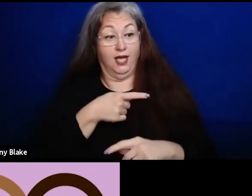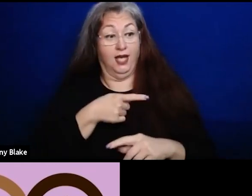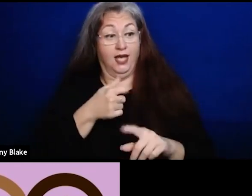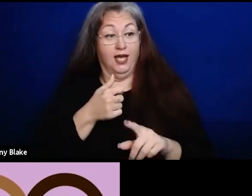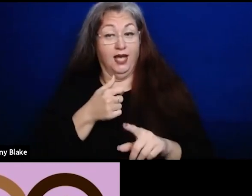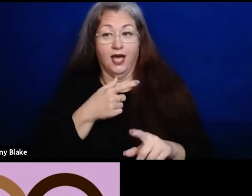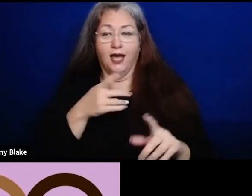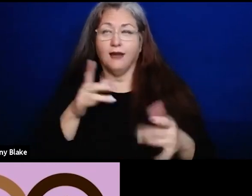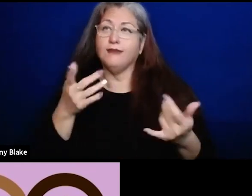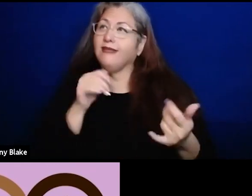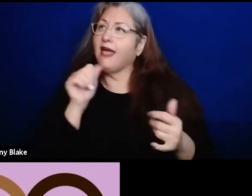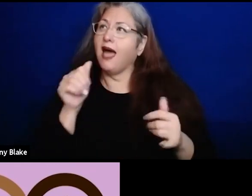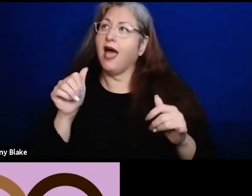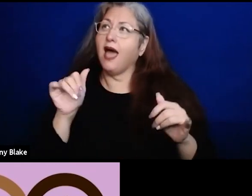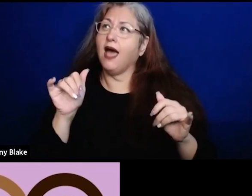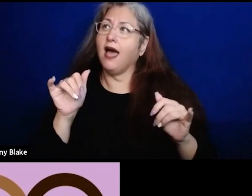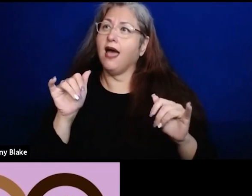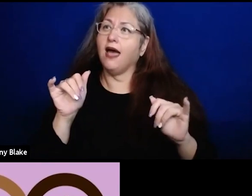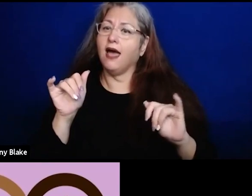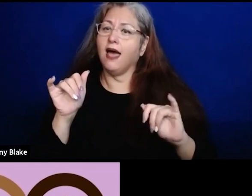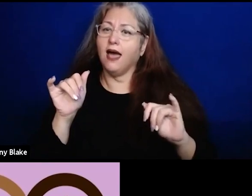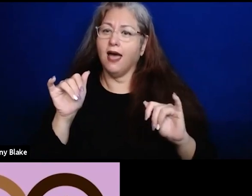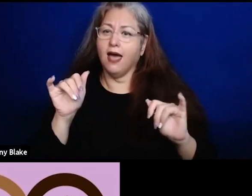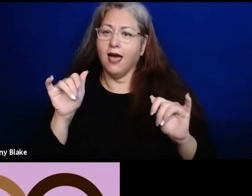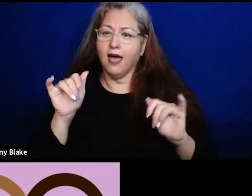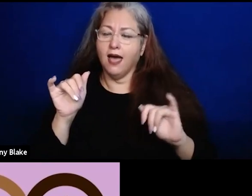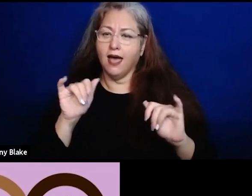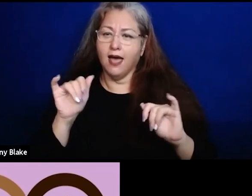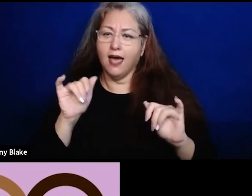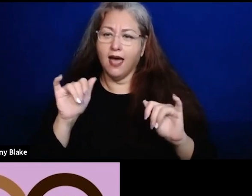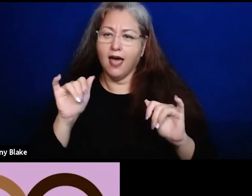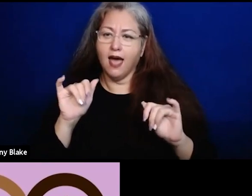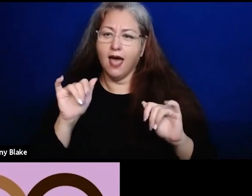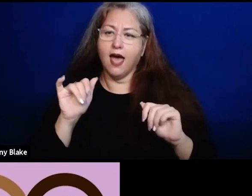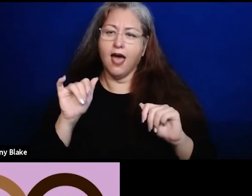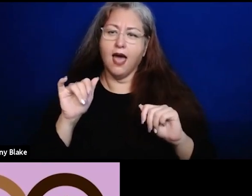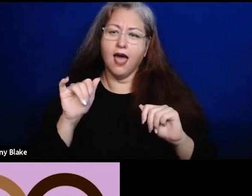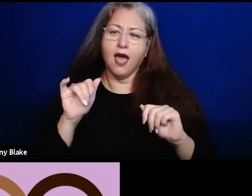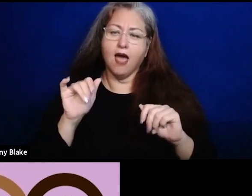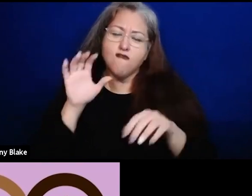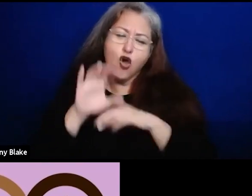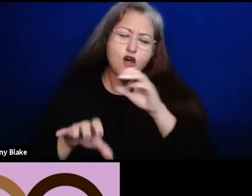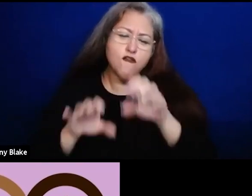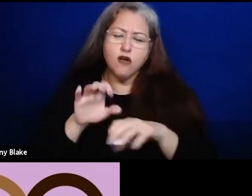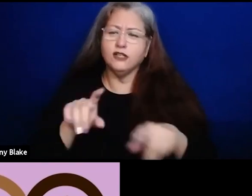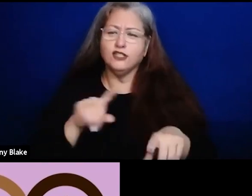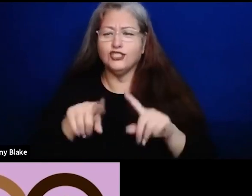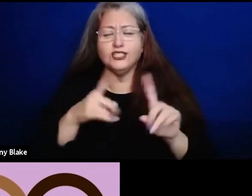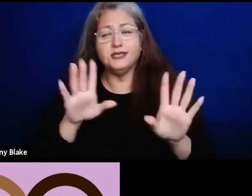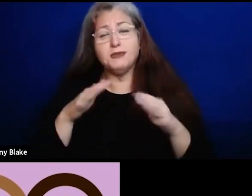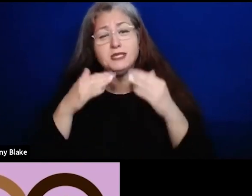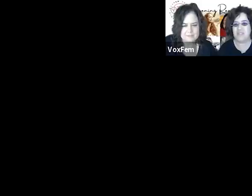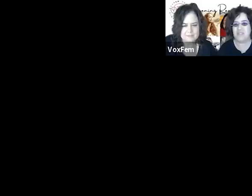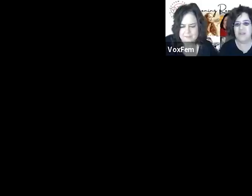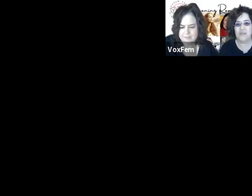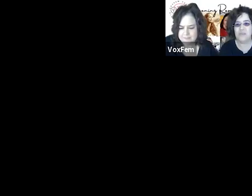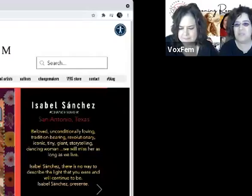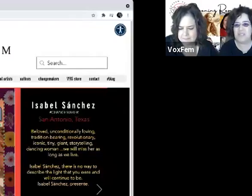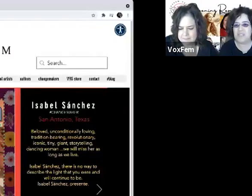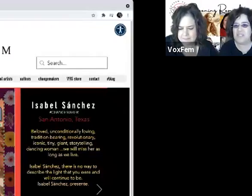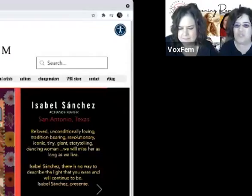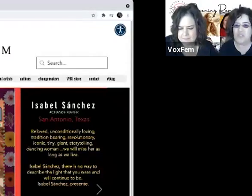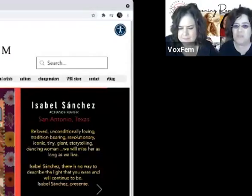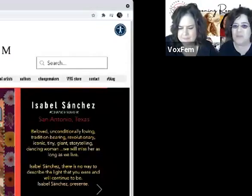having intended to do that, like such, like, you know, with that force. She just will just smile and just say whatever she was gonna say to